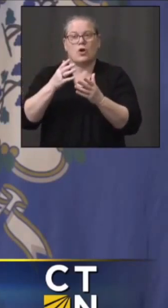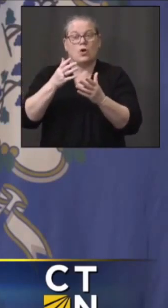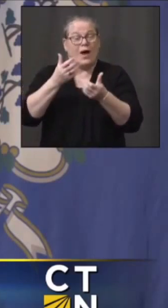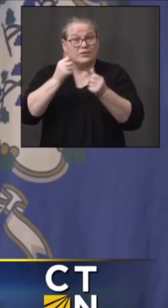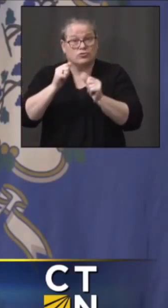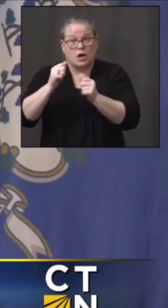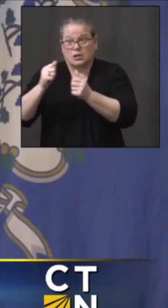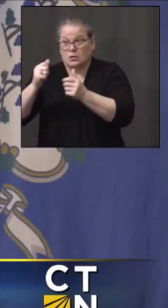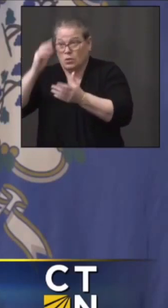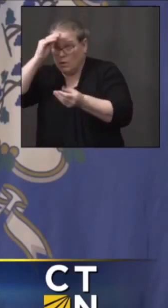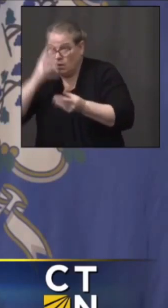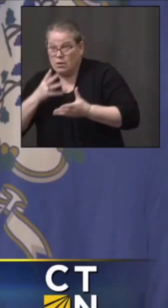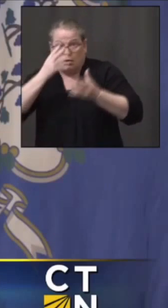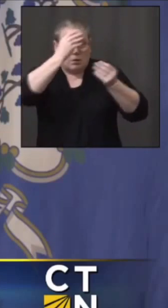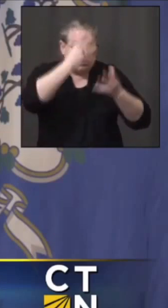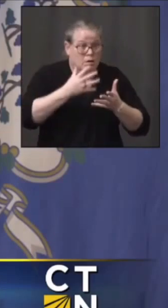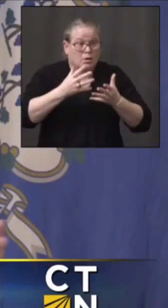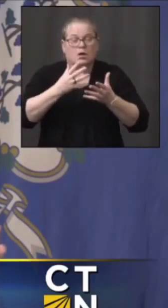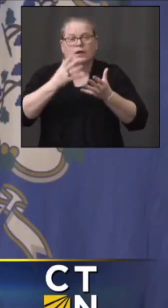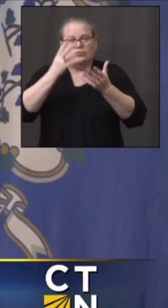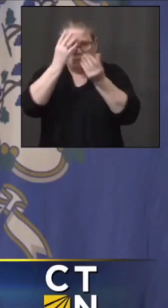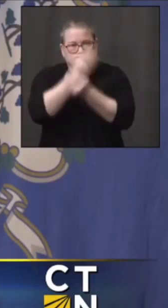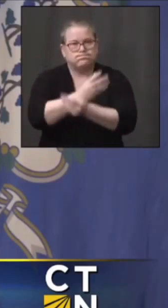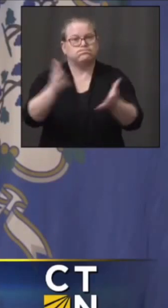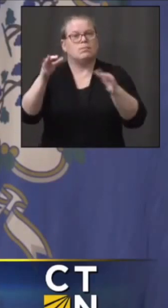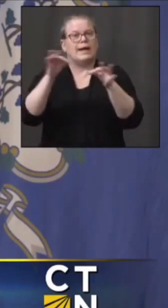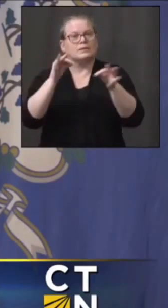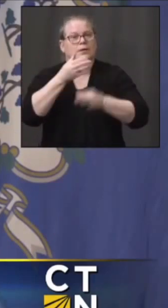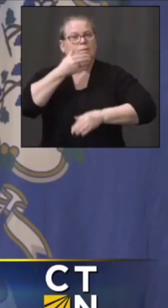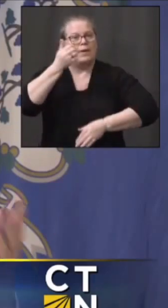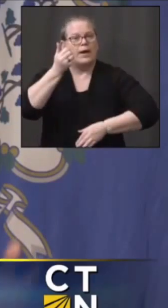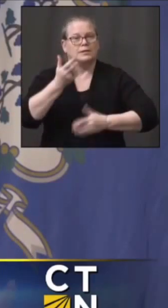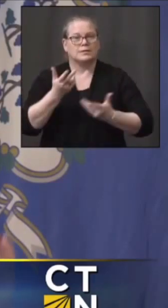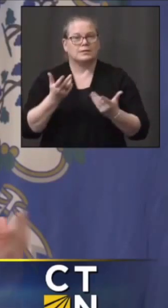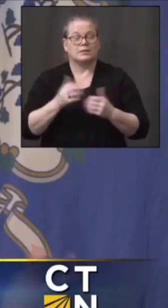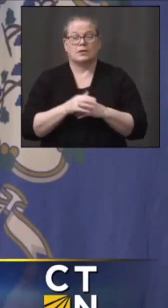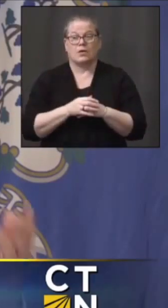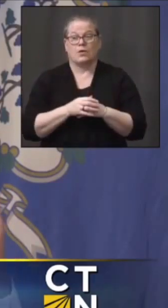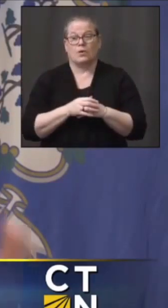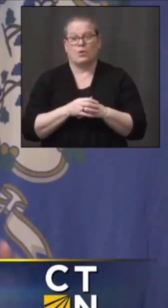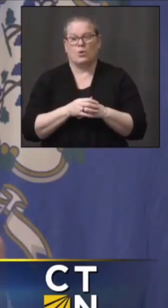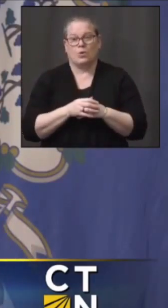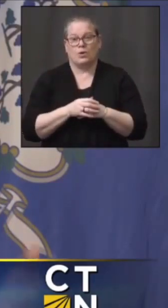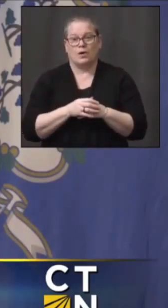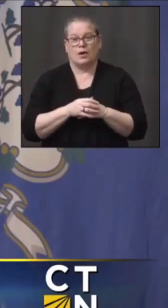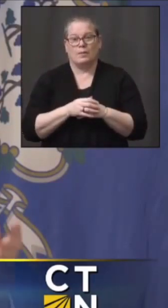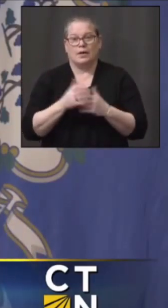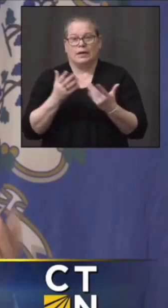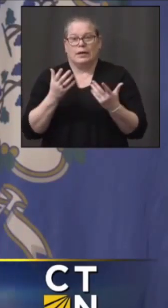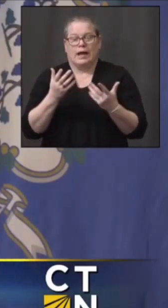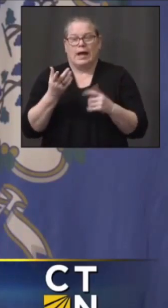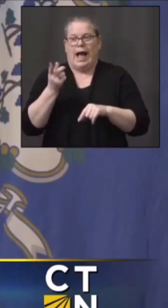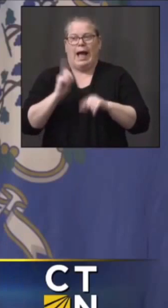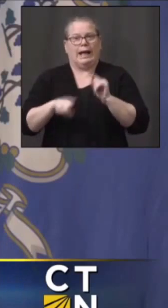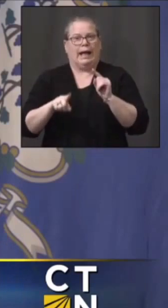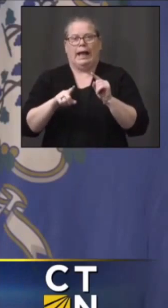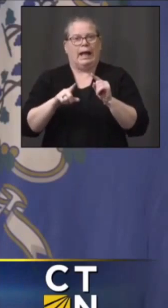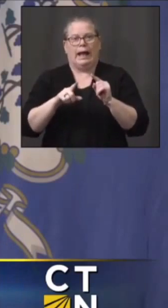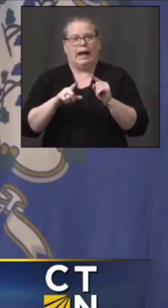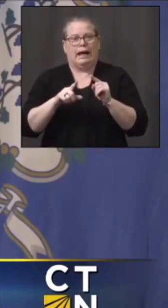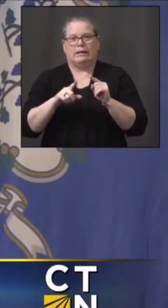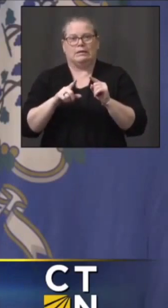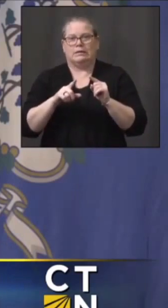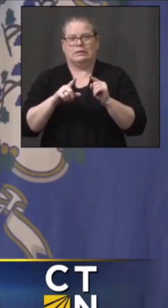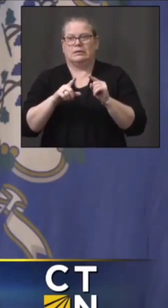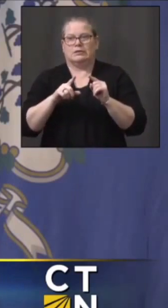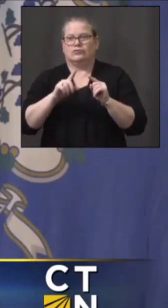I think, I can't do this by mandate, as I've said before. It's not like you just lock it down or fine you or arrest you. That's not the